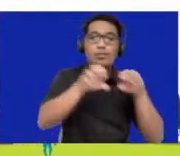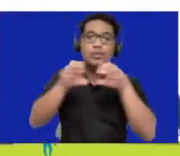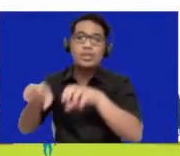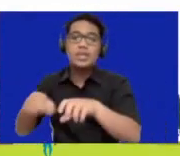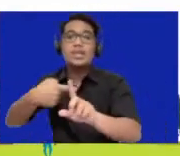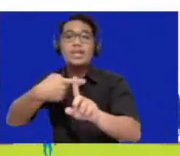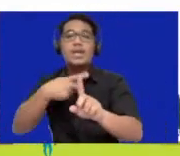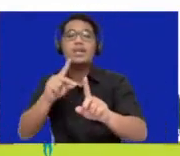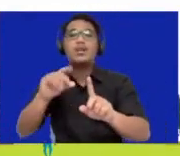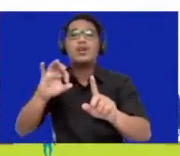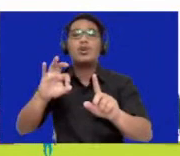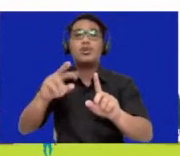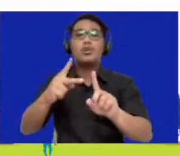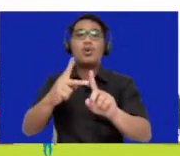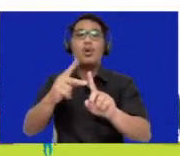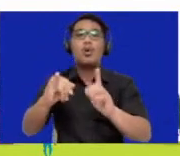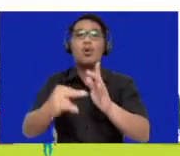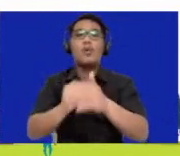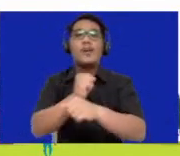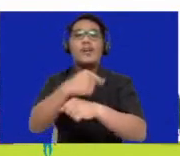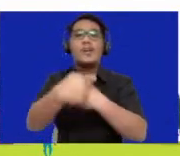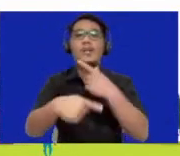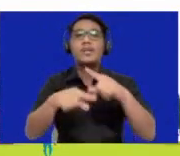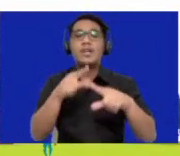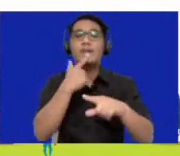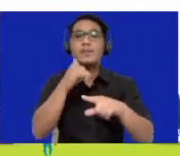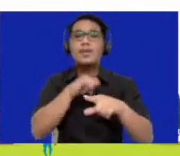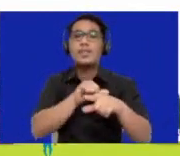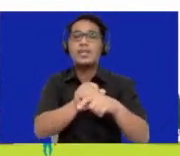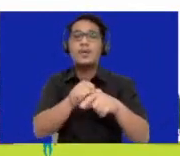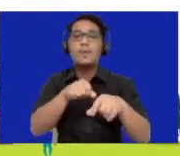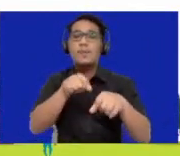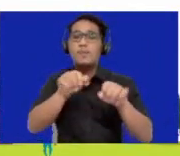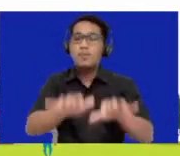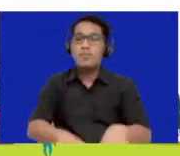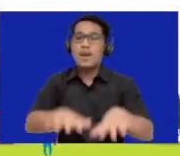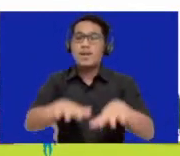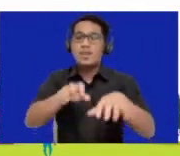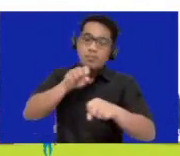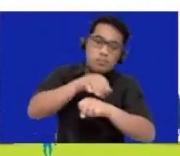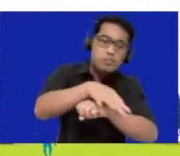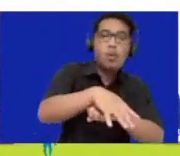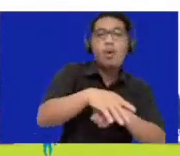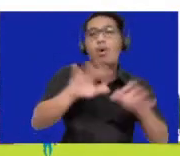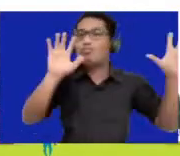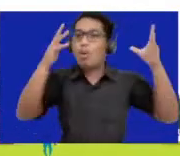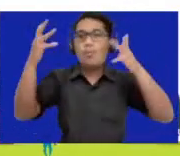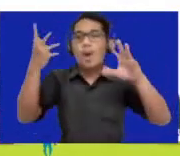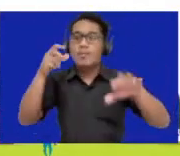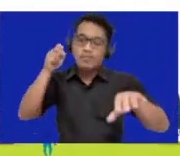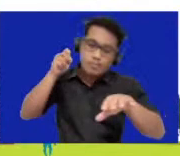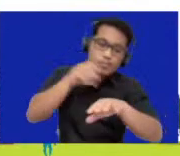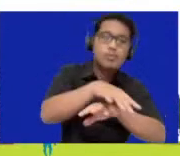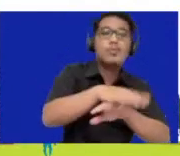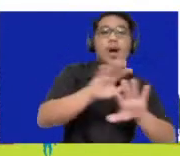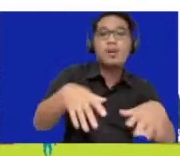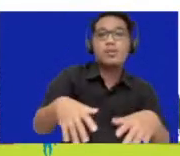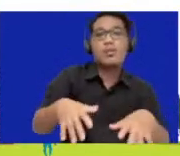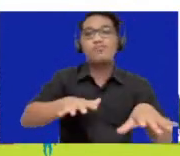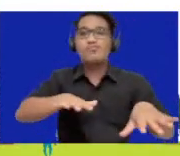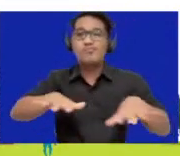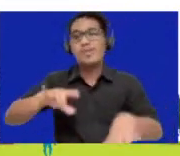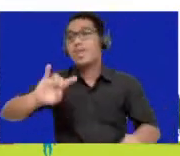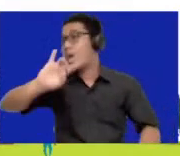flash floods, tidal surges. So we're the ministry is now trying to see how these approaches can be